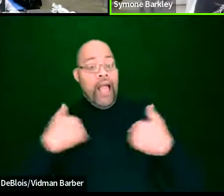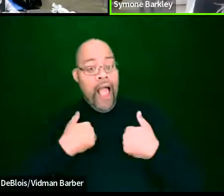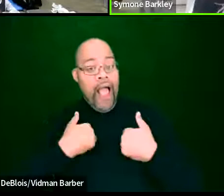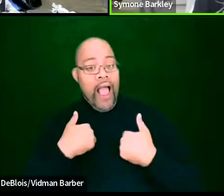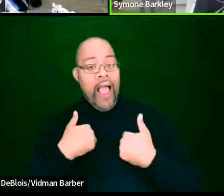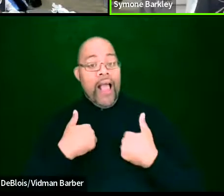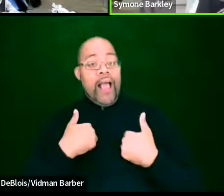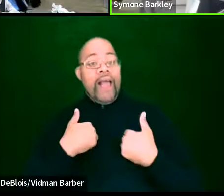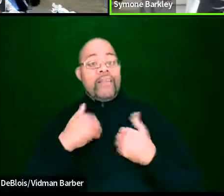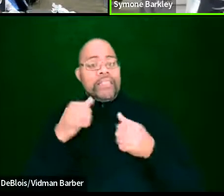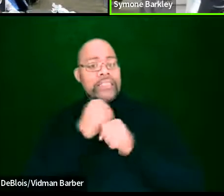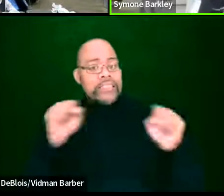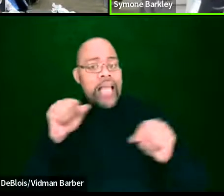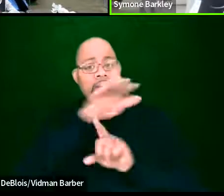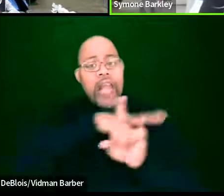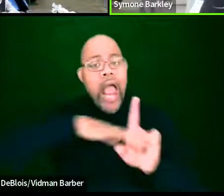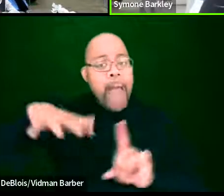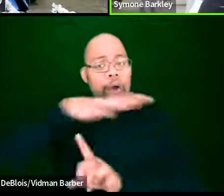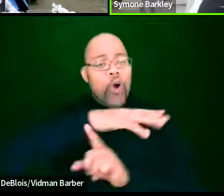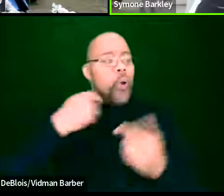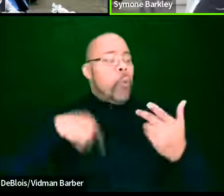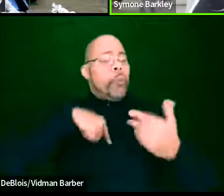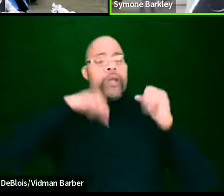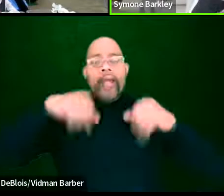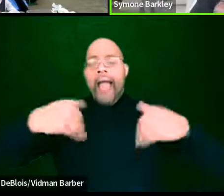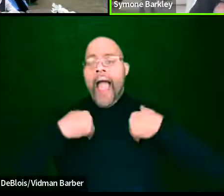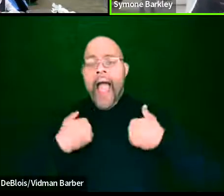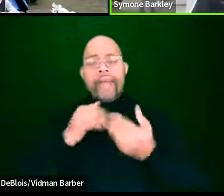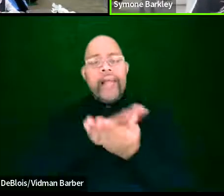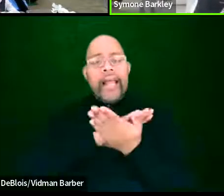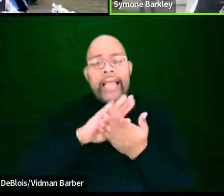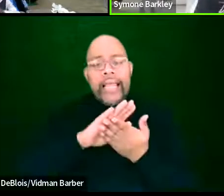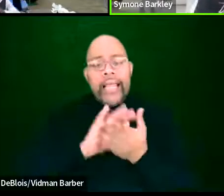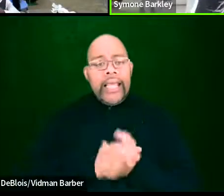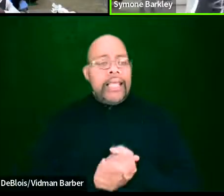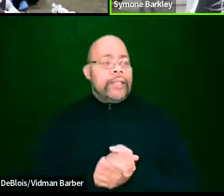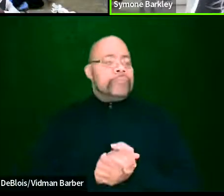safe neighborhoods, right? So that we can have clean